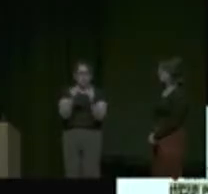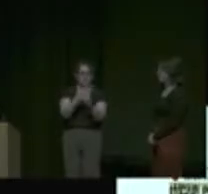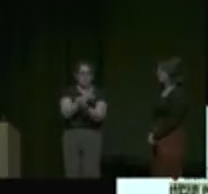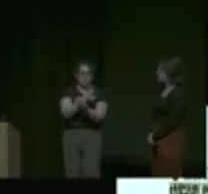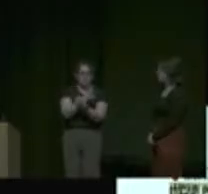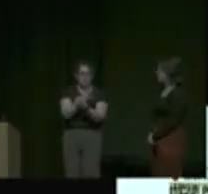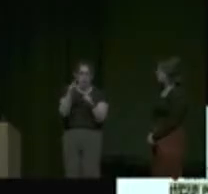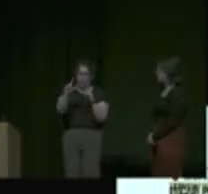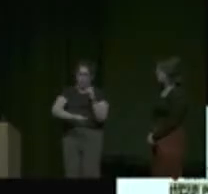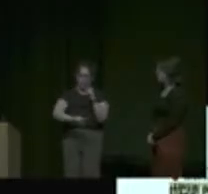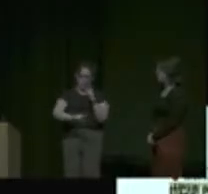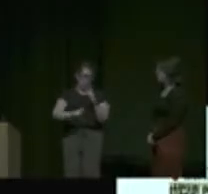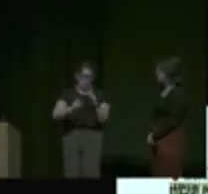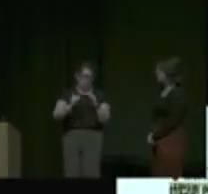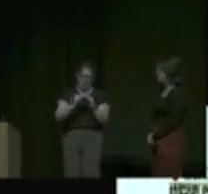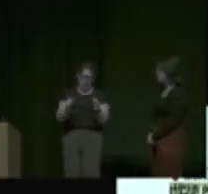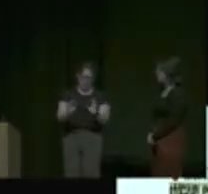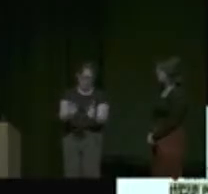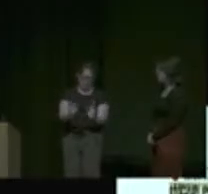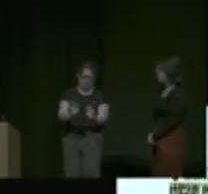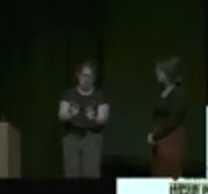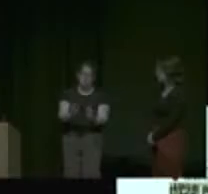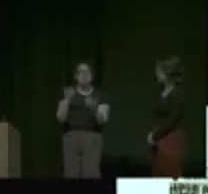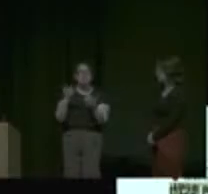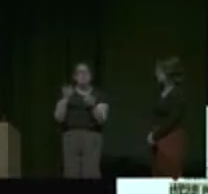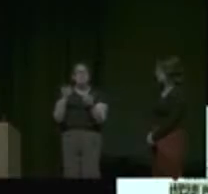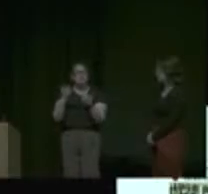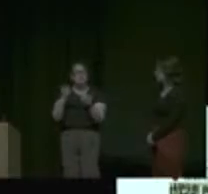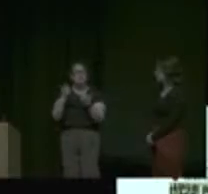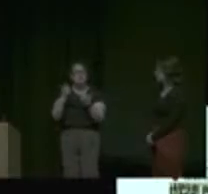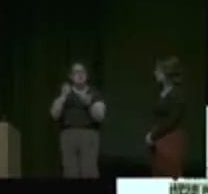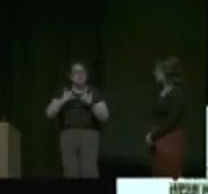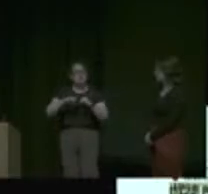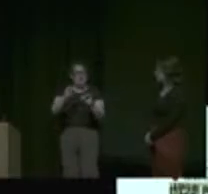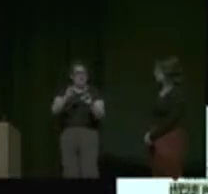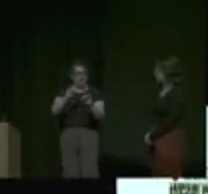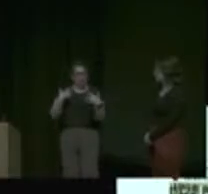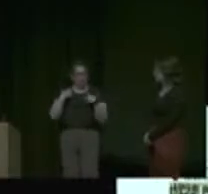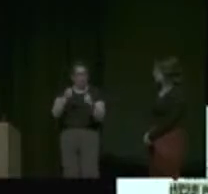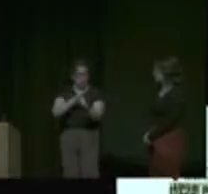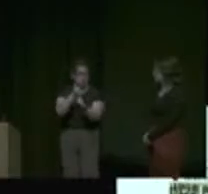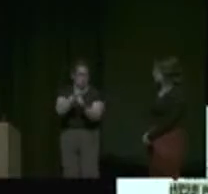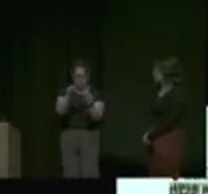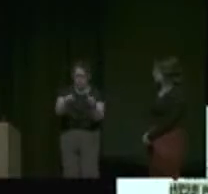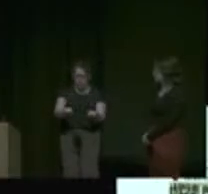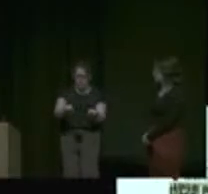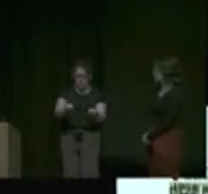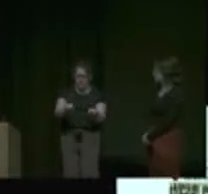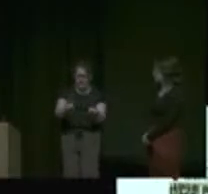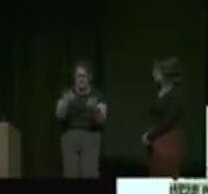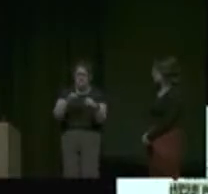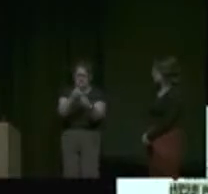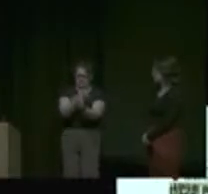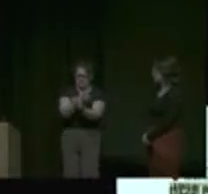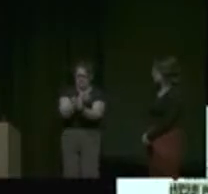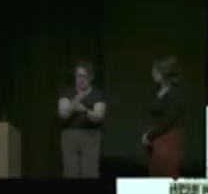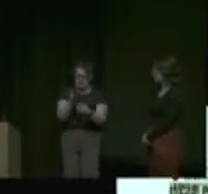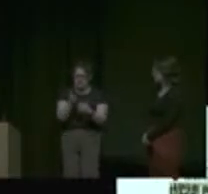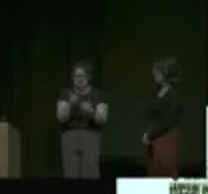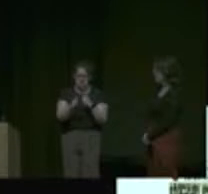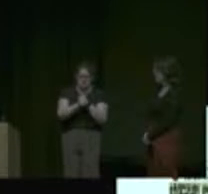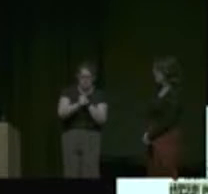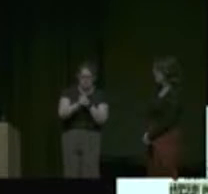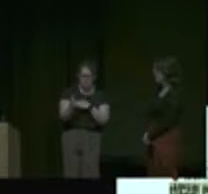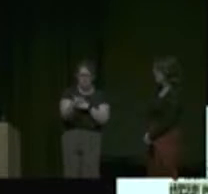low-level contaminants, and so they still do have health implications and are toxic to fish and wildlife and